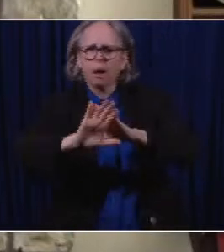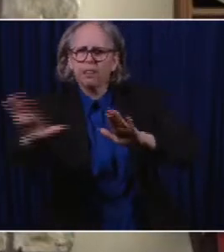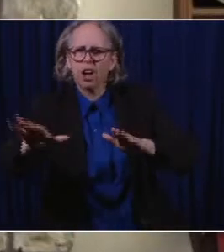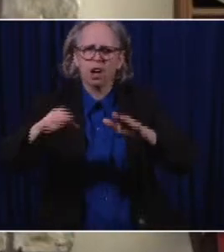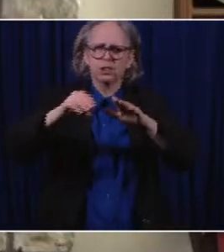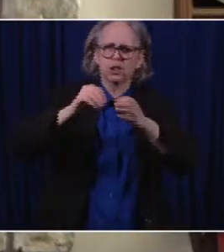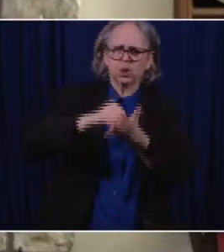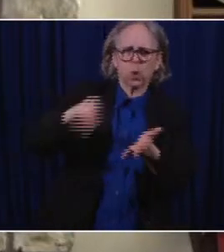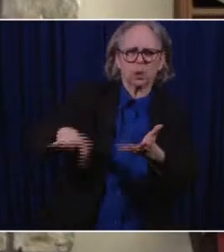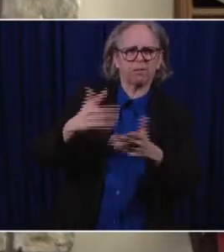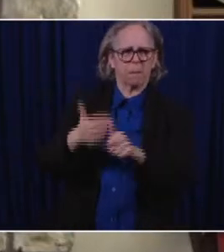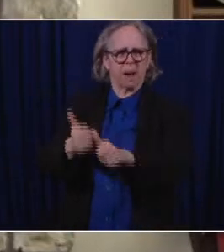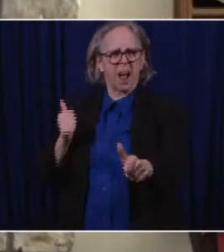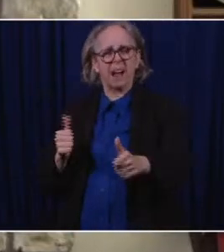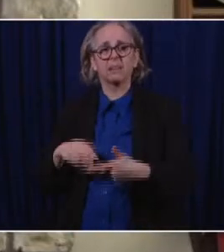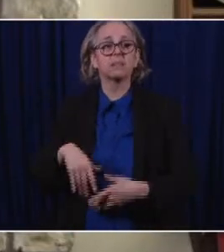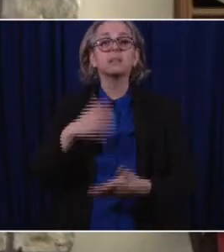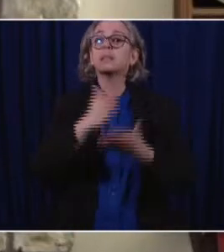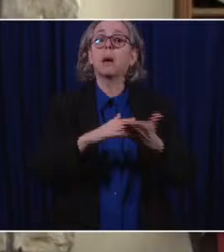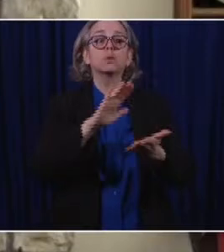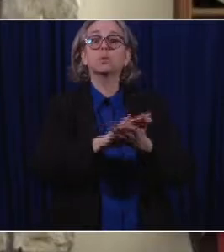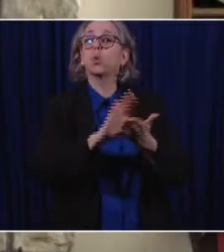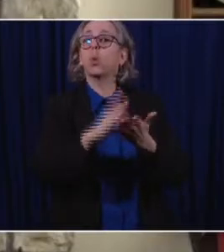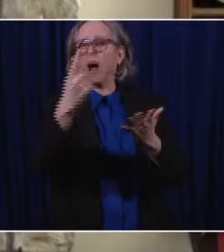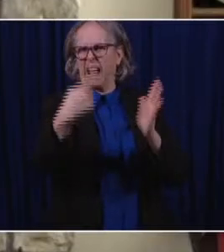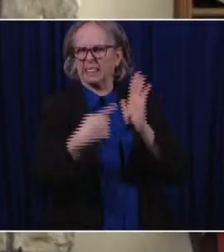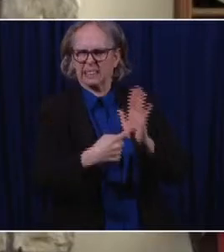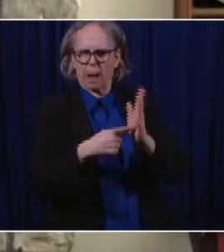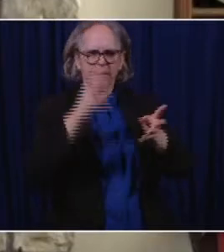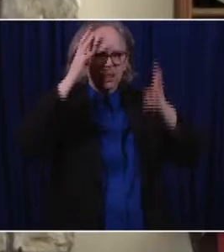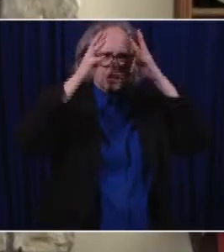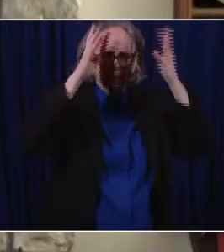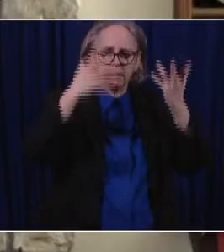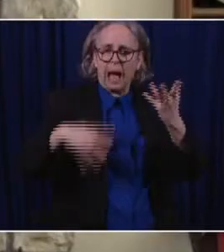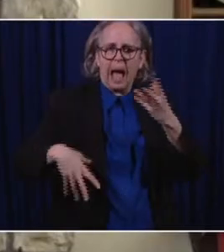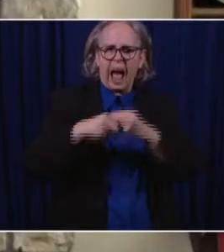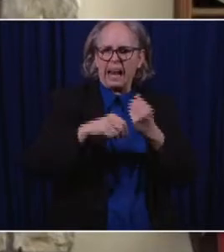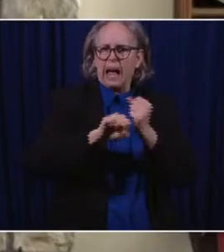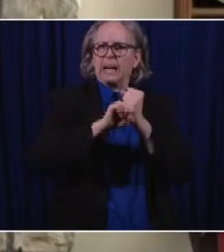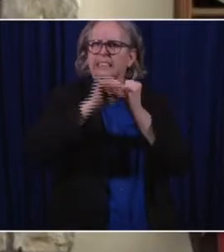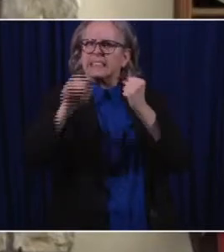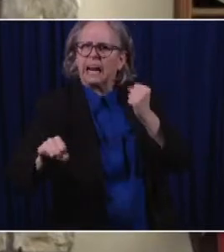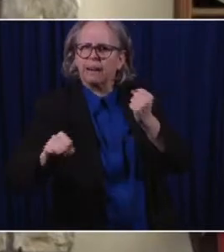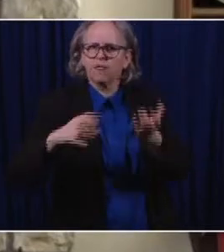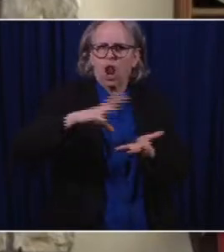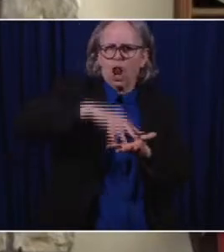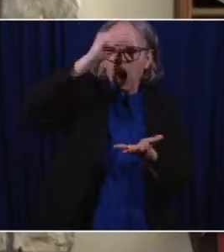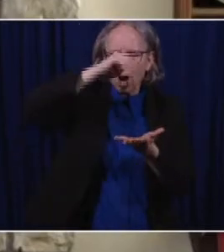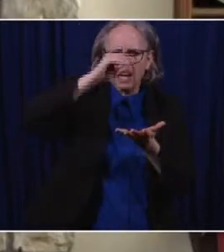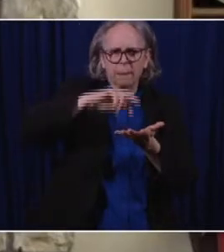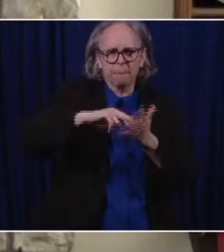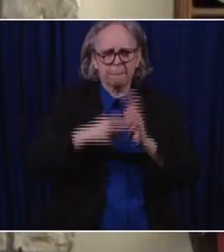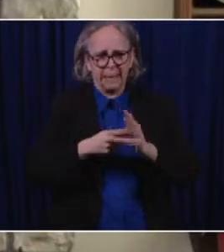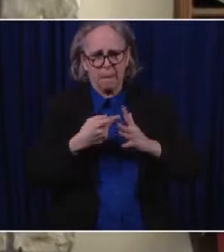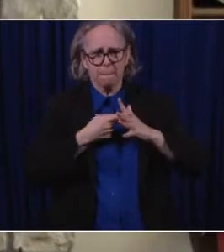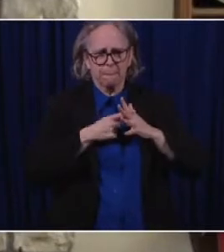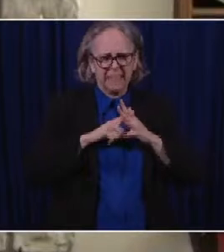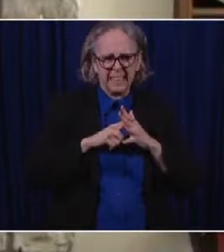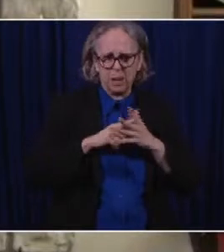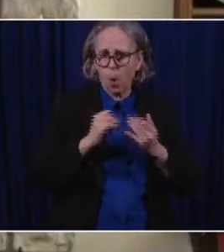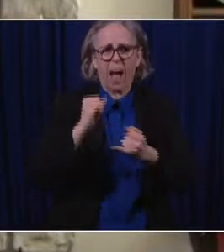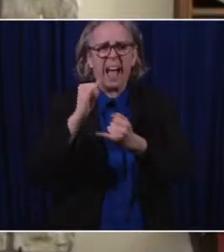learning meets their needs. That means days could be added to the beginning or the end of the school